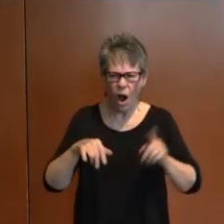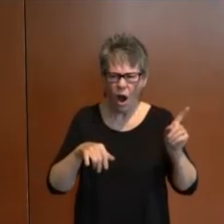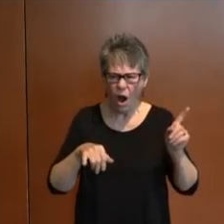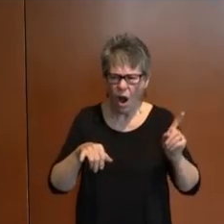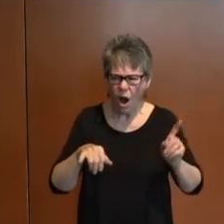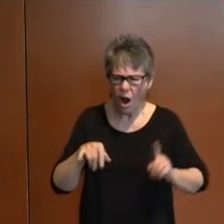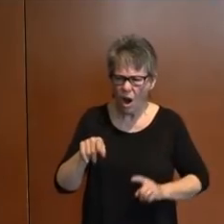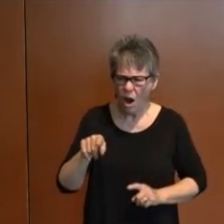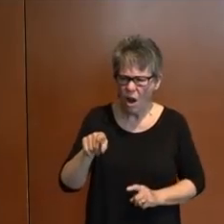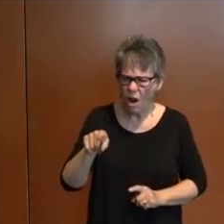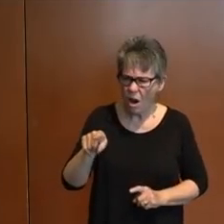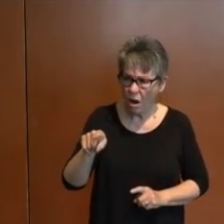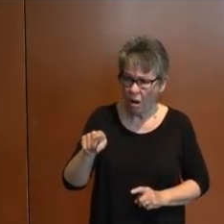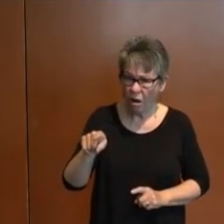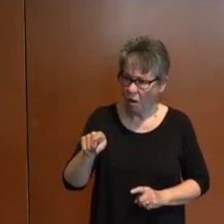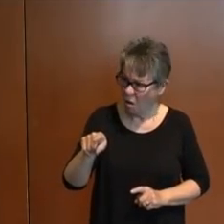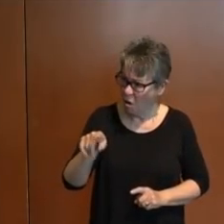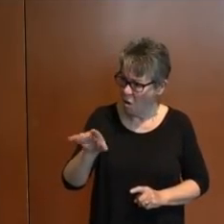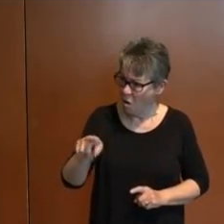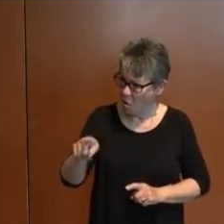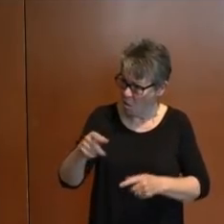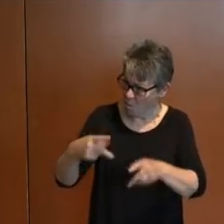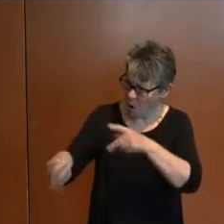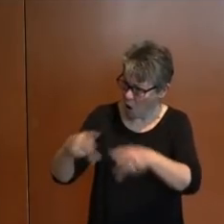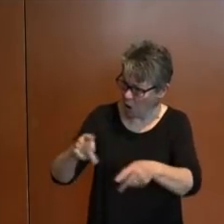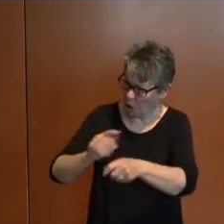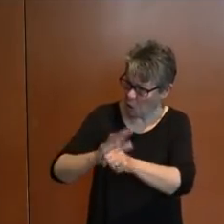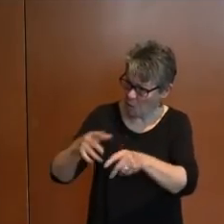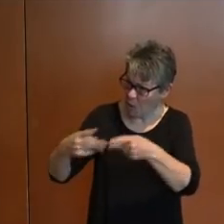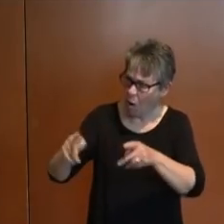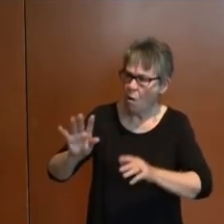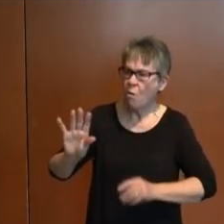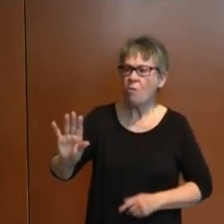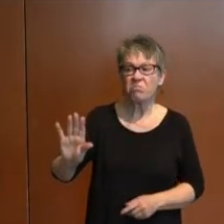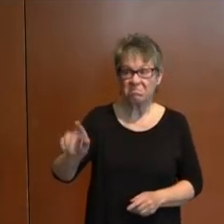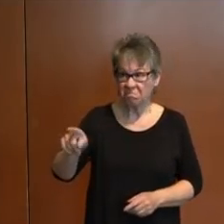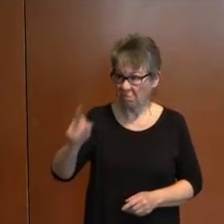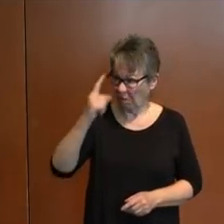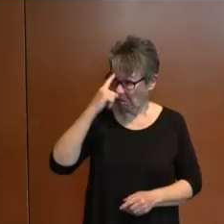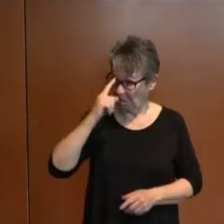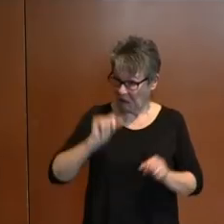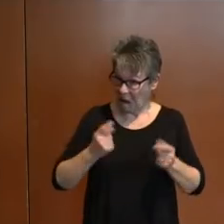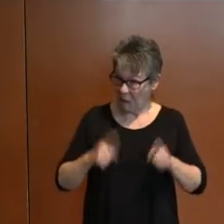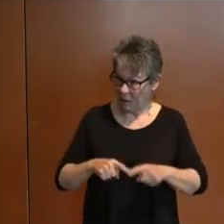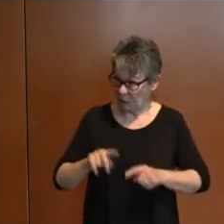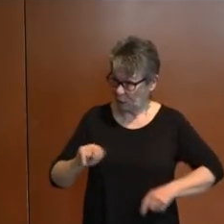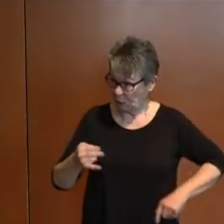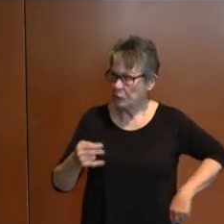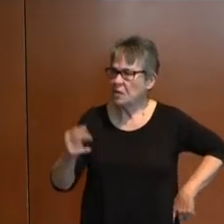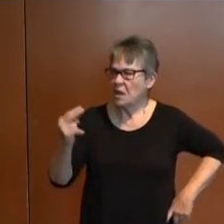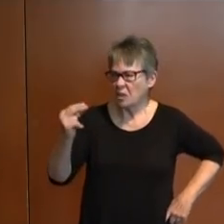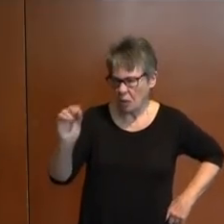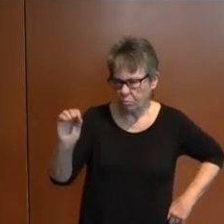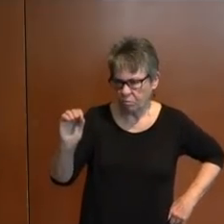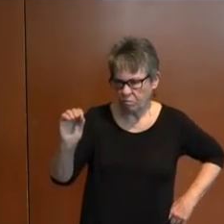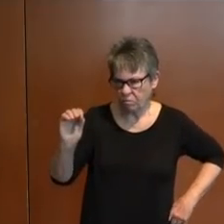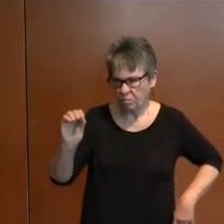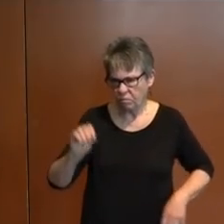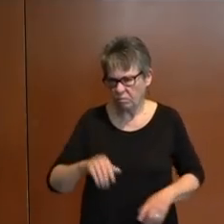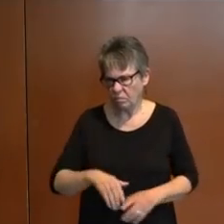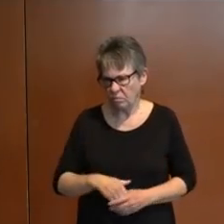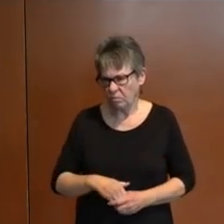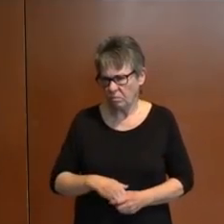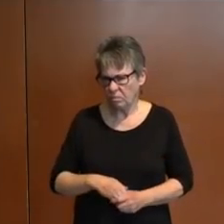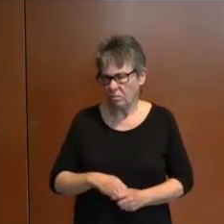good. Thank you, Dave. Back here, I apologize. No problems. This is a series of questions for the medical team here. Our viewers